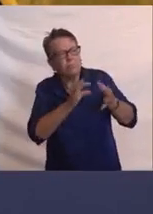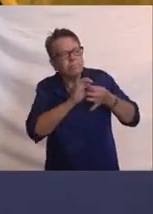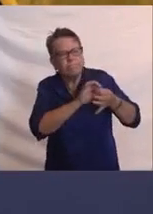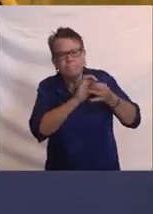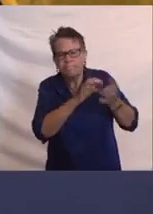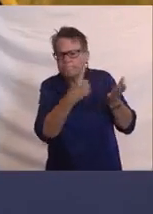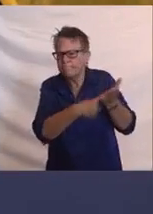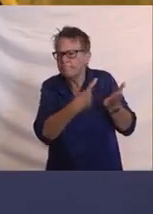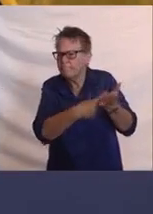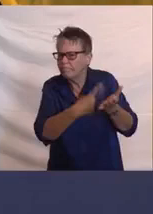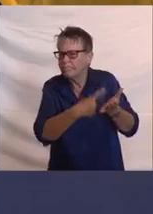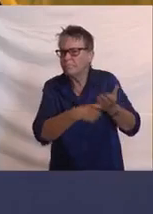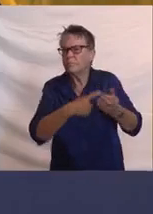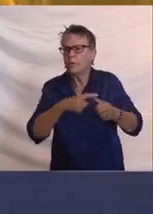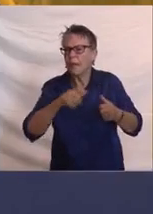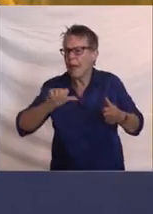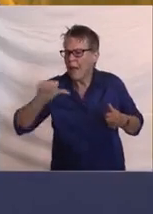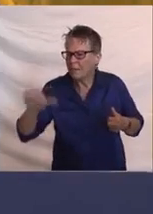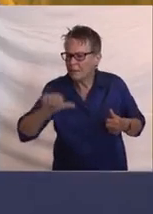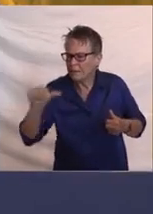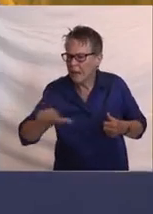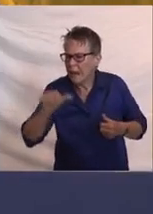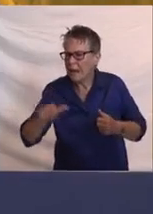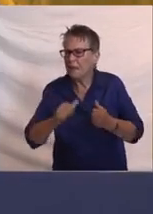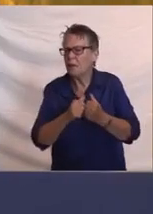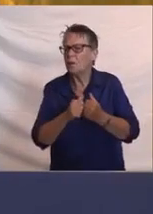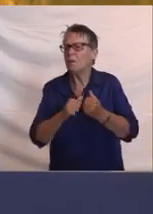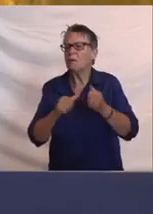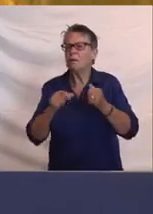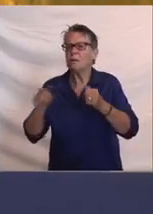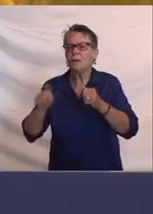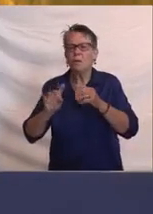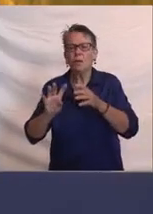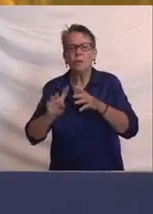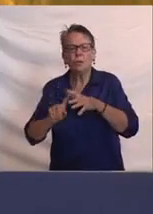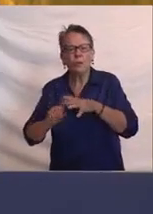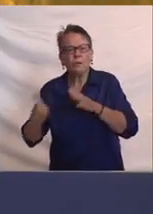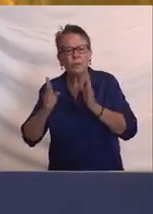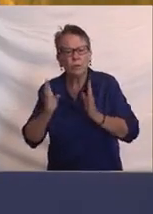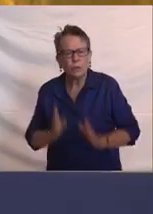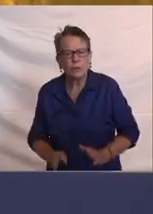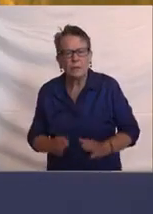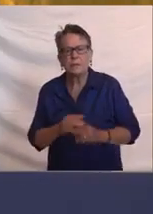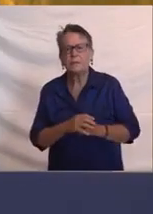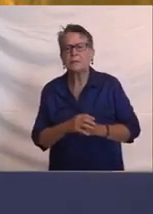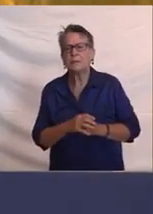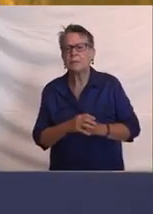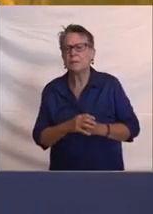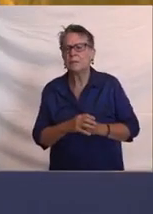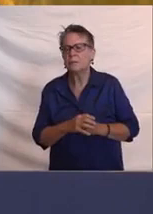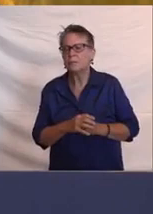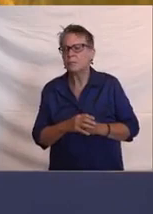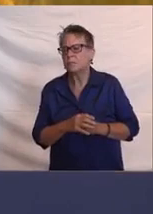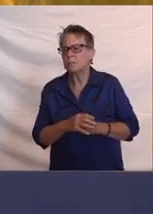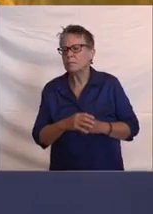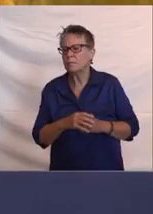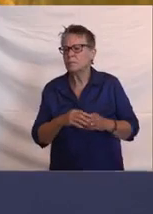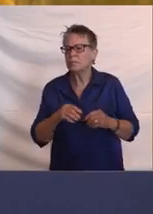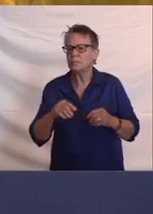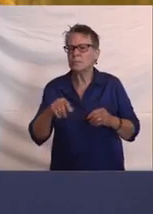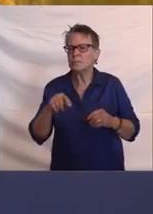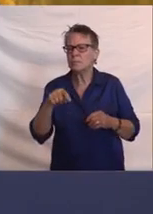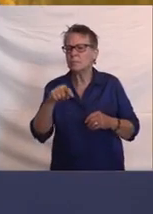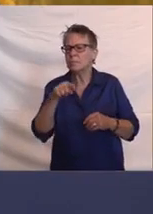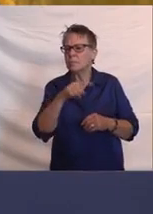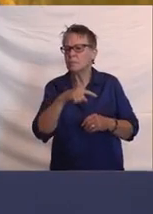that they are sort of putting out there as a aspiration for ultimate, not just temporarily being in New